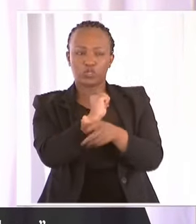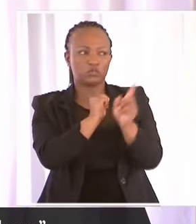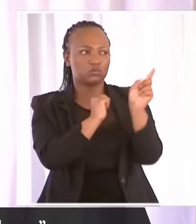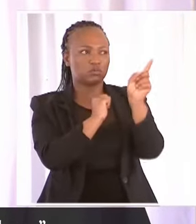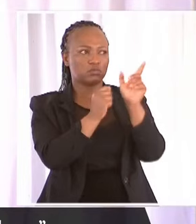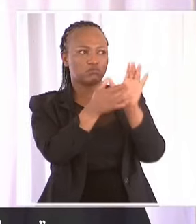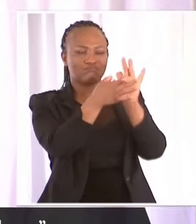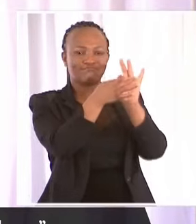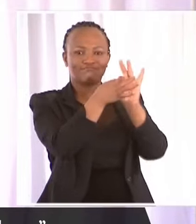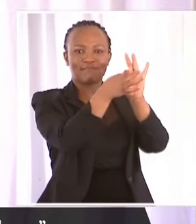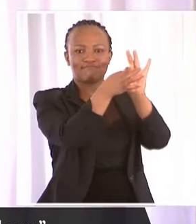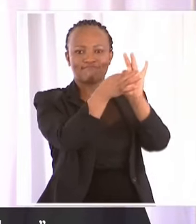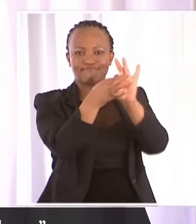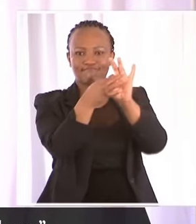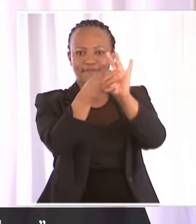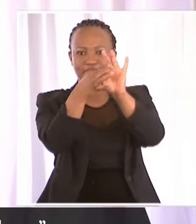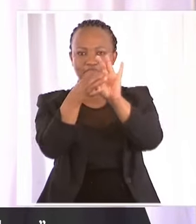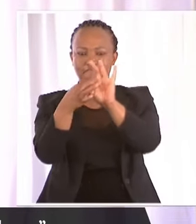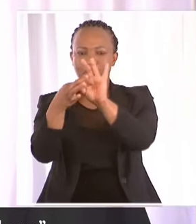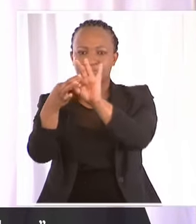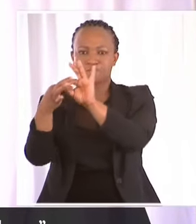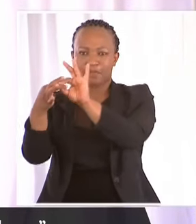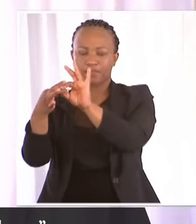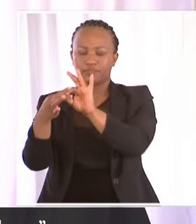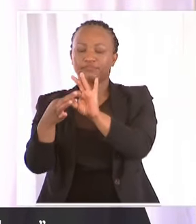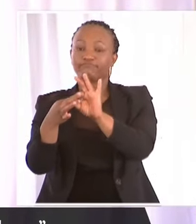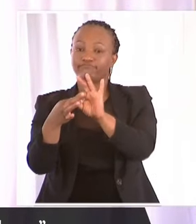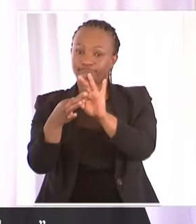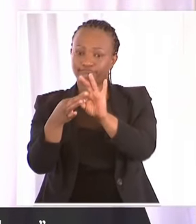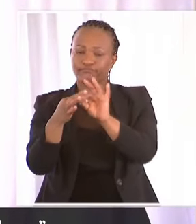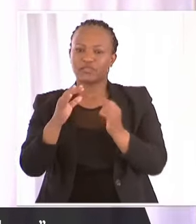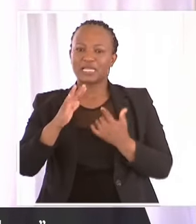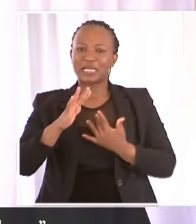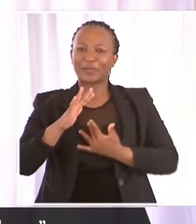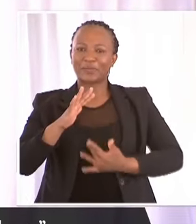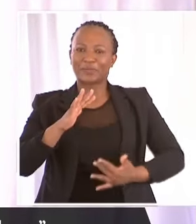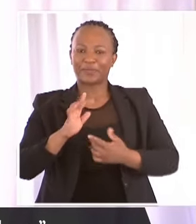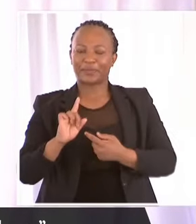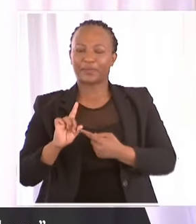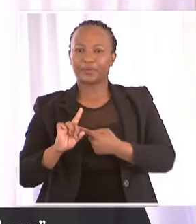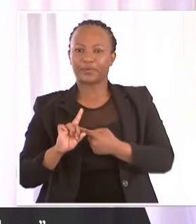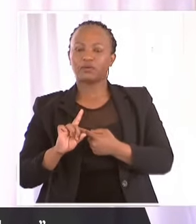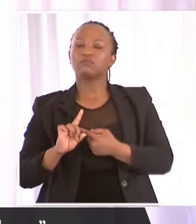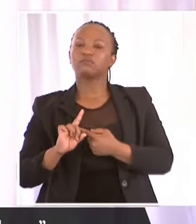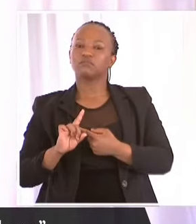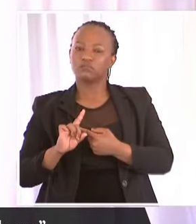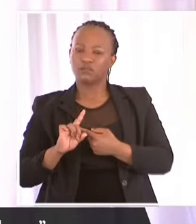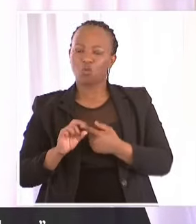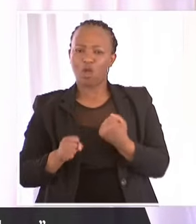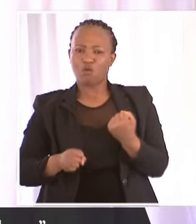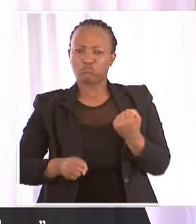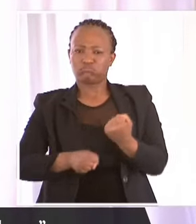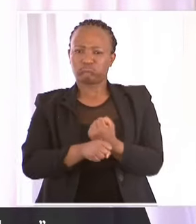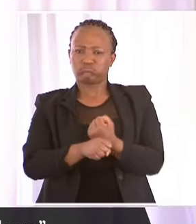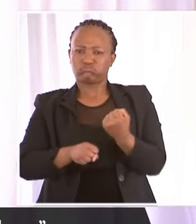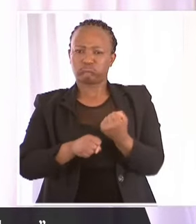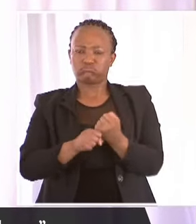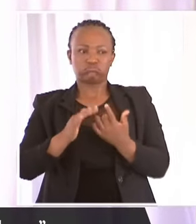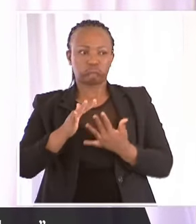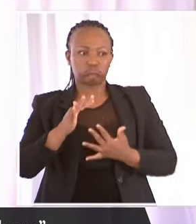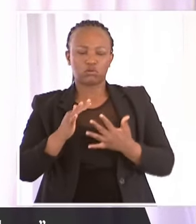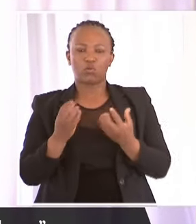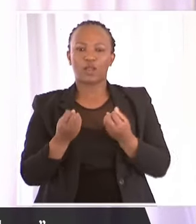situation. His passion and determination made him a beacon of hope for countless of